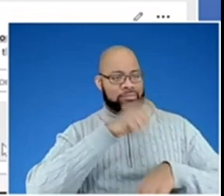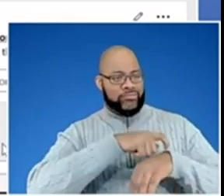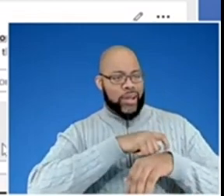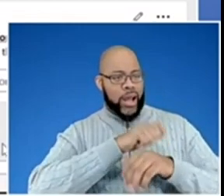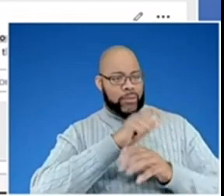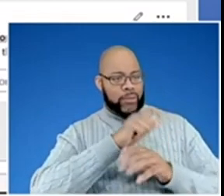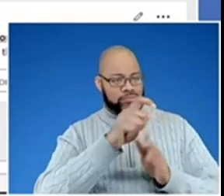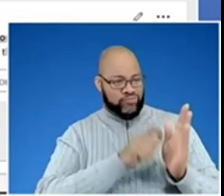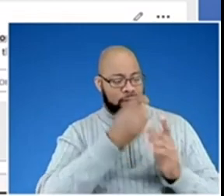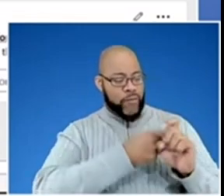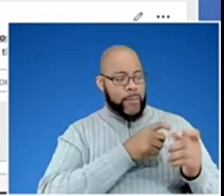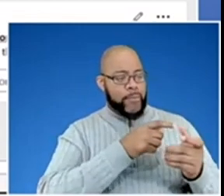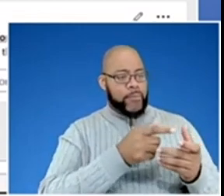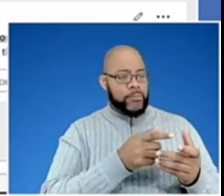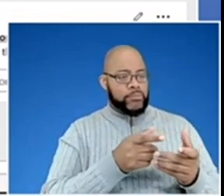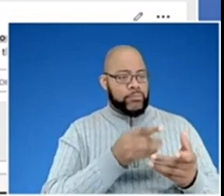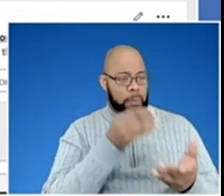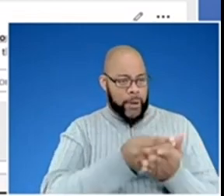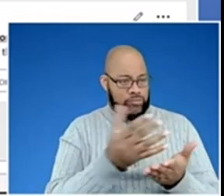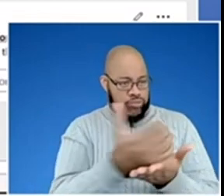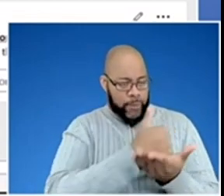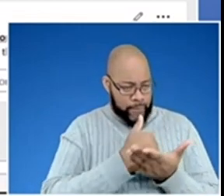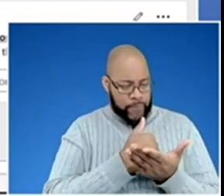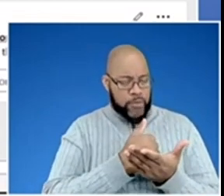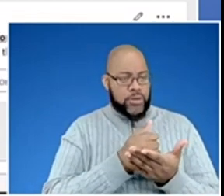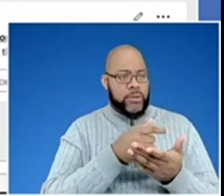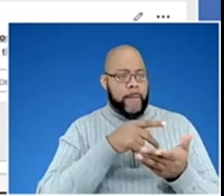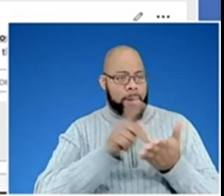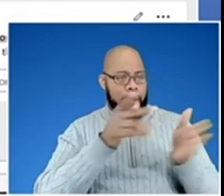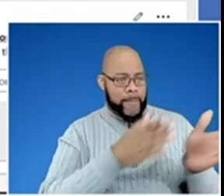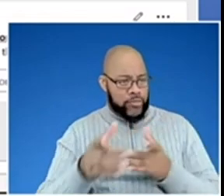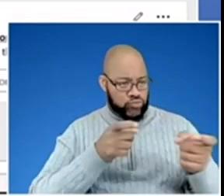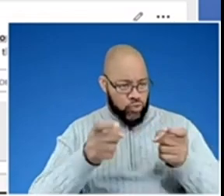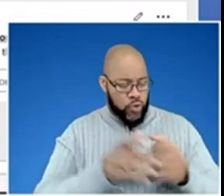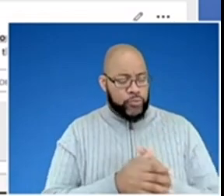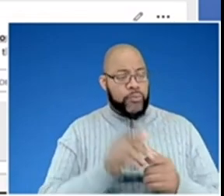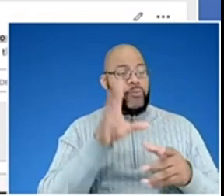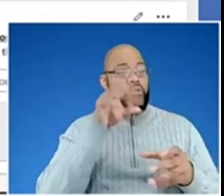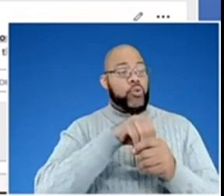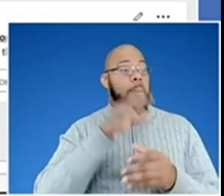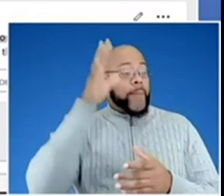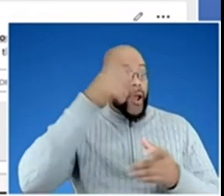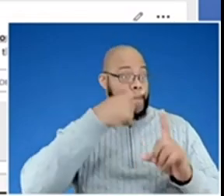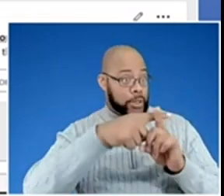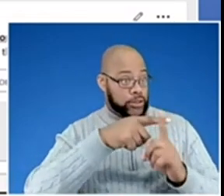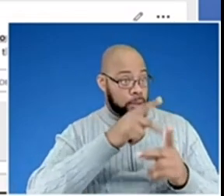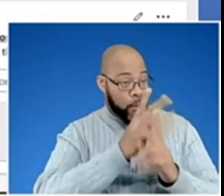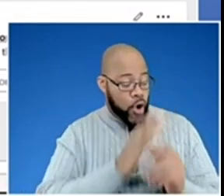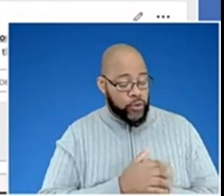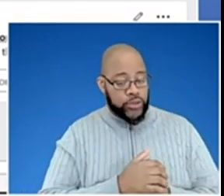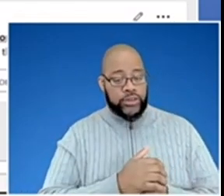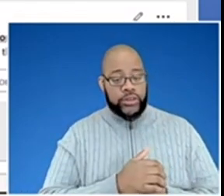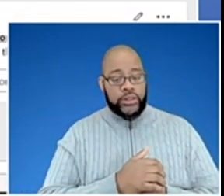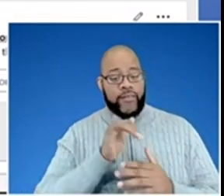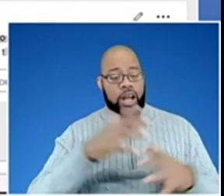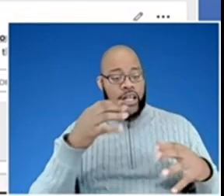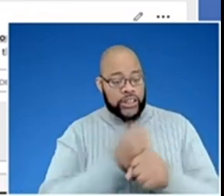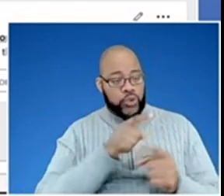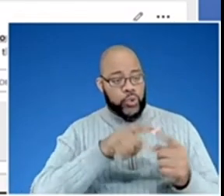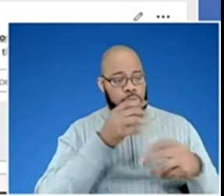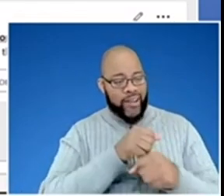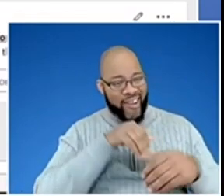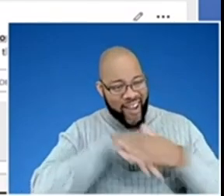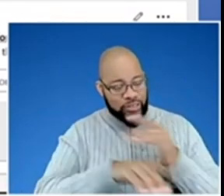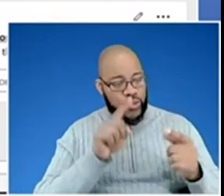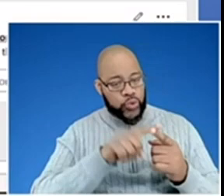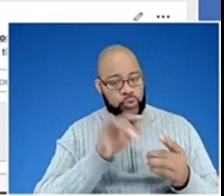through an income-driven repayment plan. That would include Parent Plus borrowers who have to consolidate to gain access to the